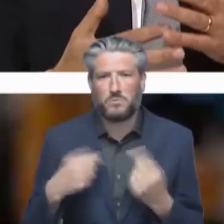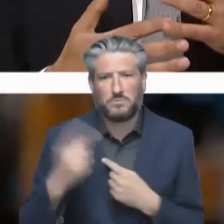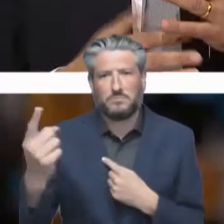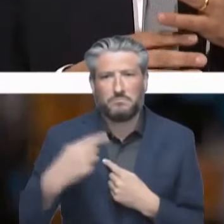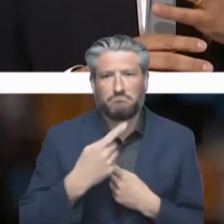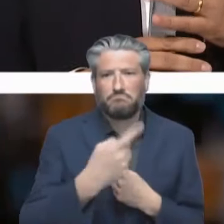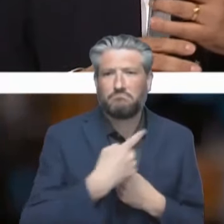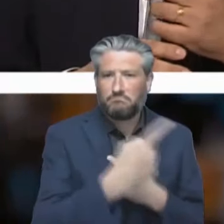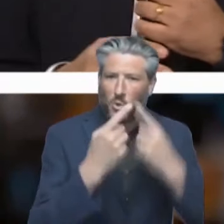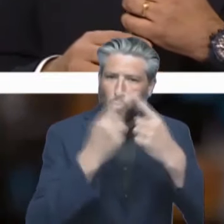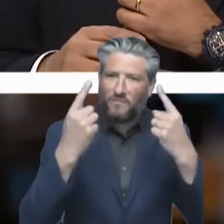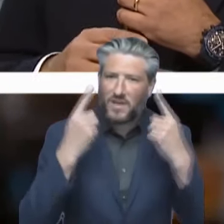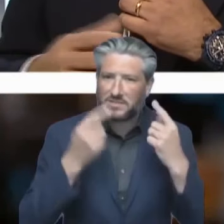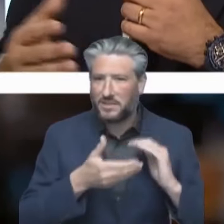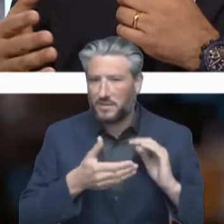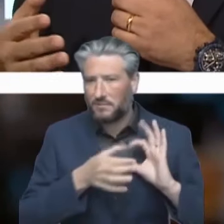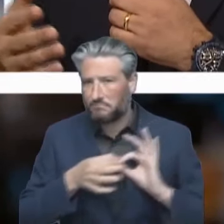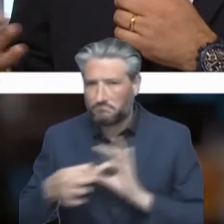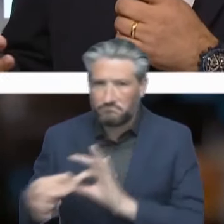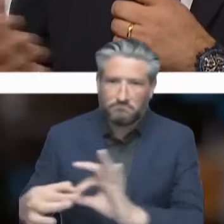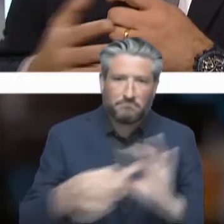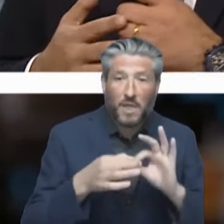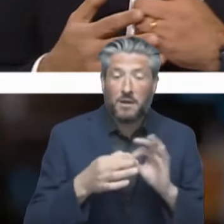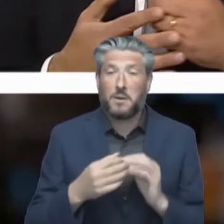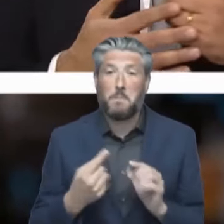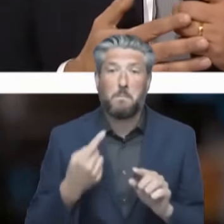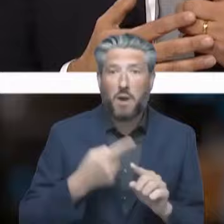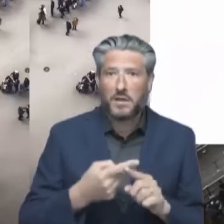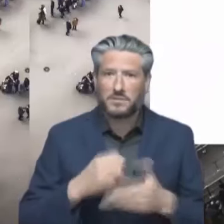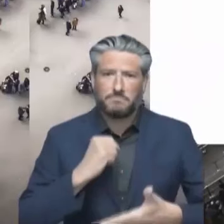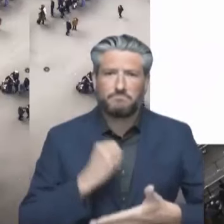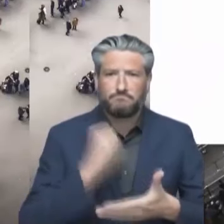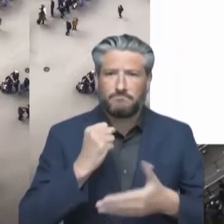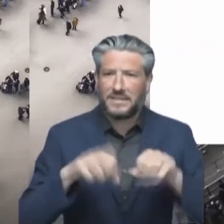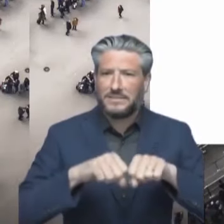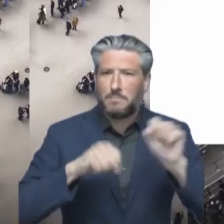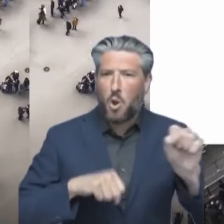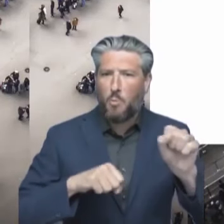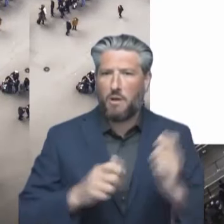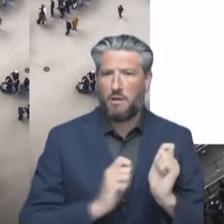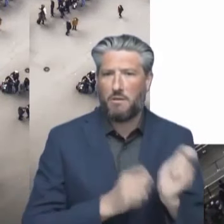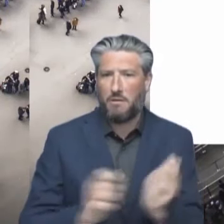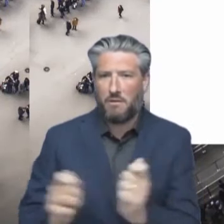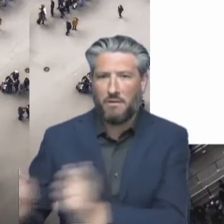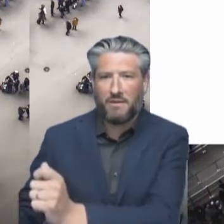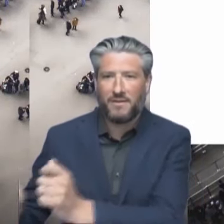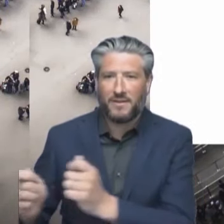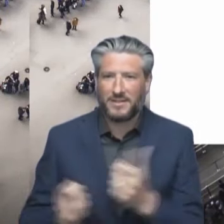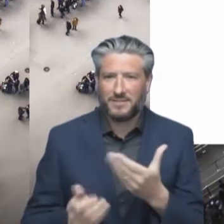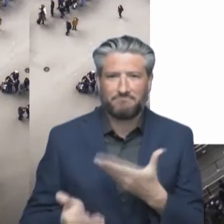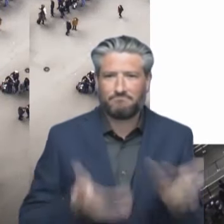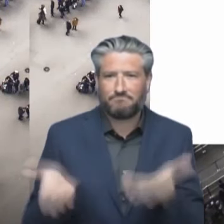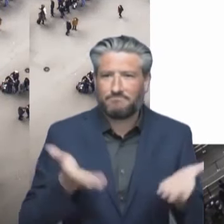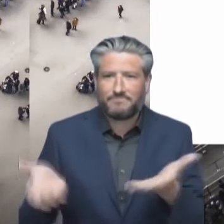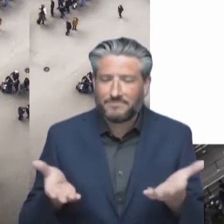training courses that will give rise to diplomas and certificates. The employability now of is our